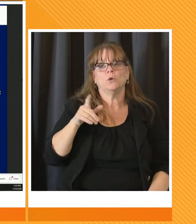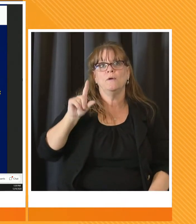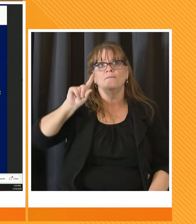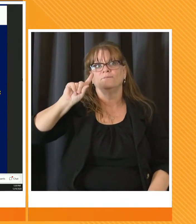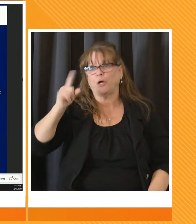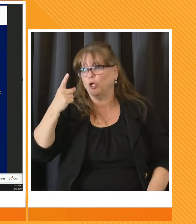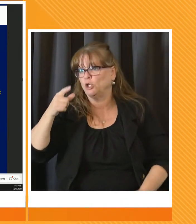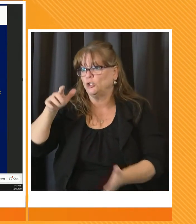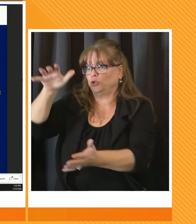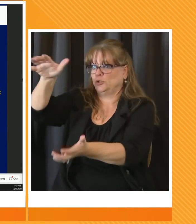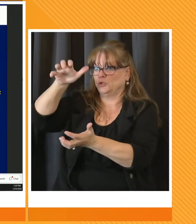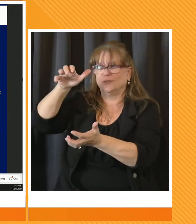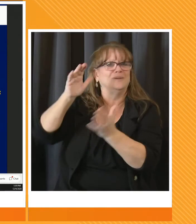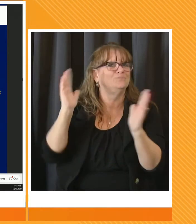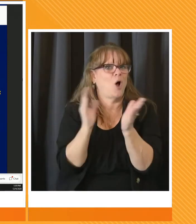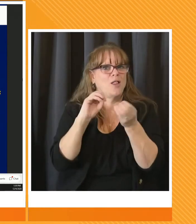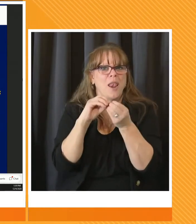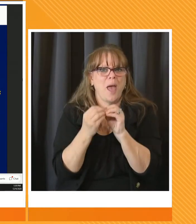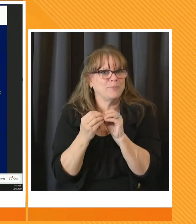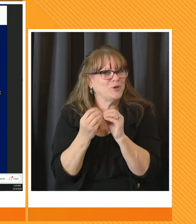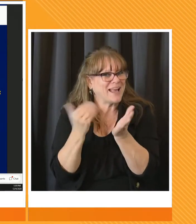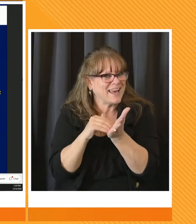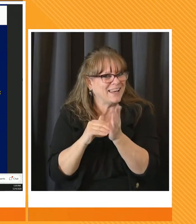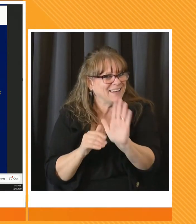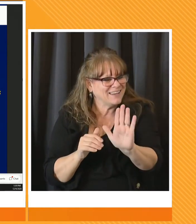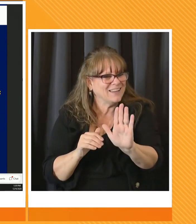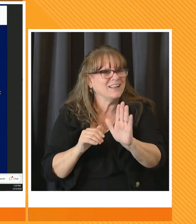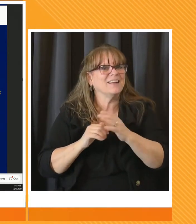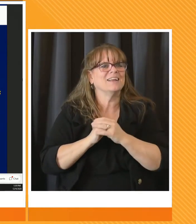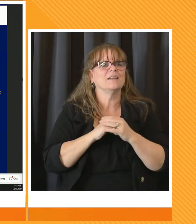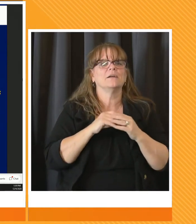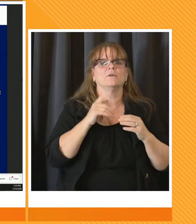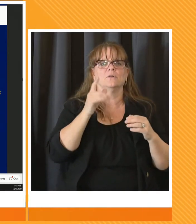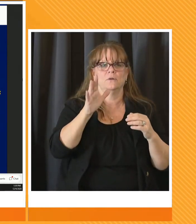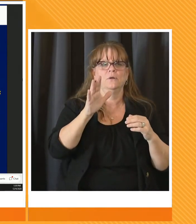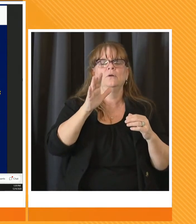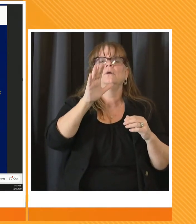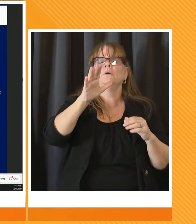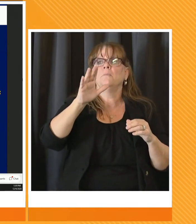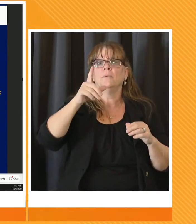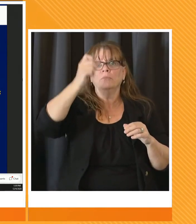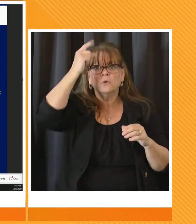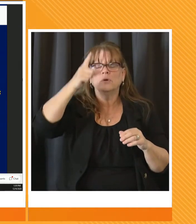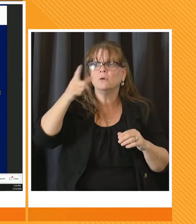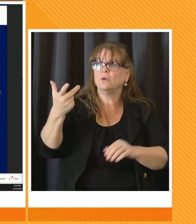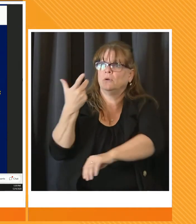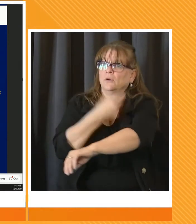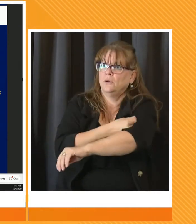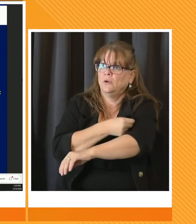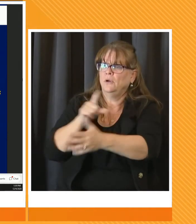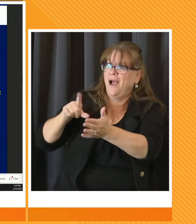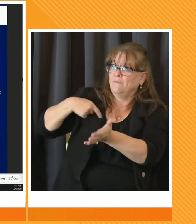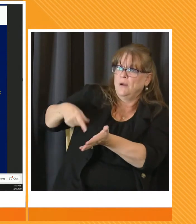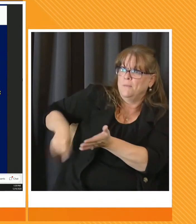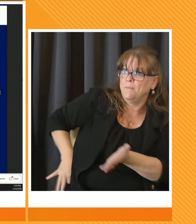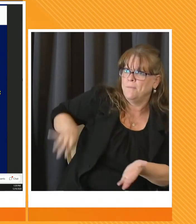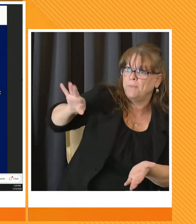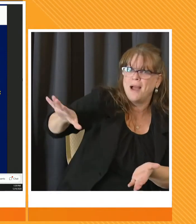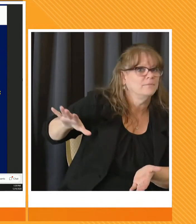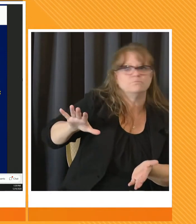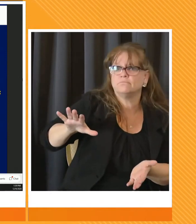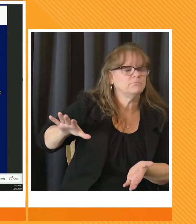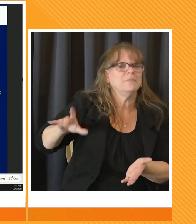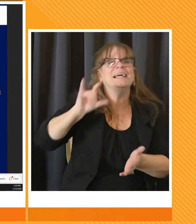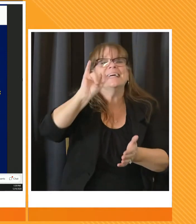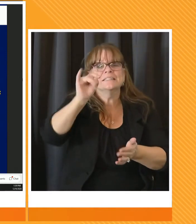and every county will have access to this vaccine. In the initial portion of phase 1, vaccines will be administered